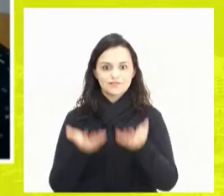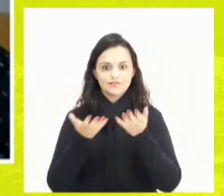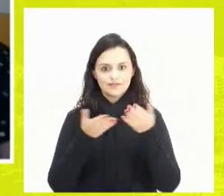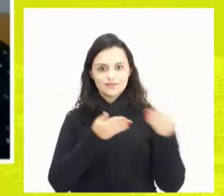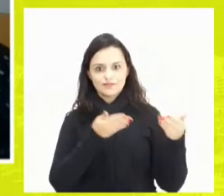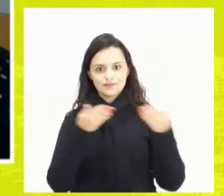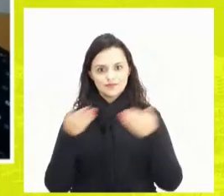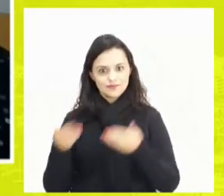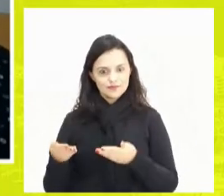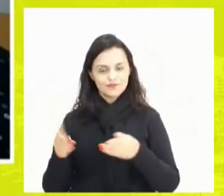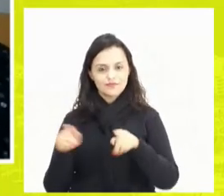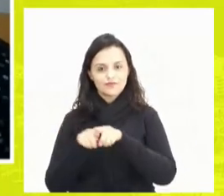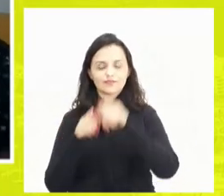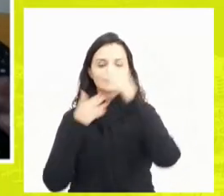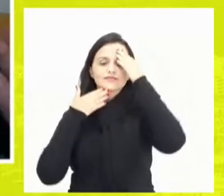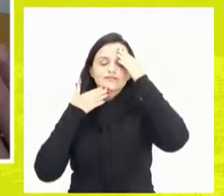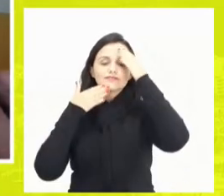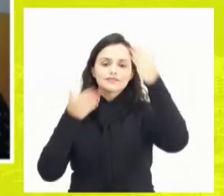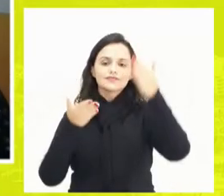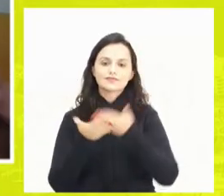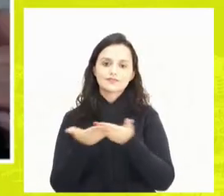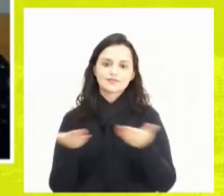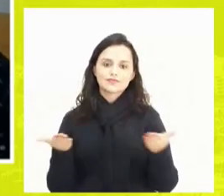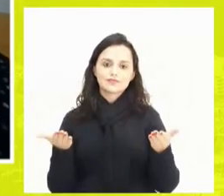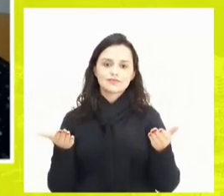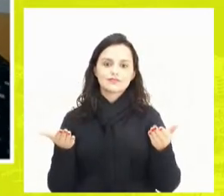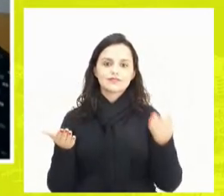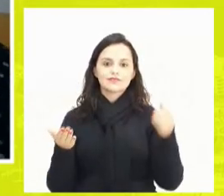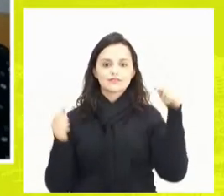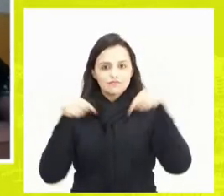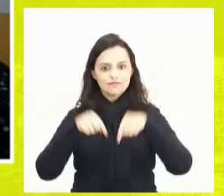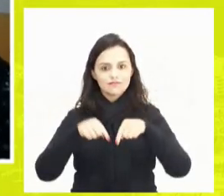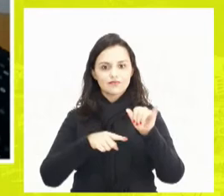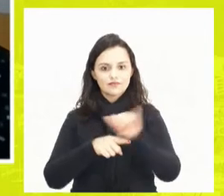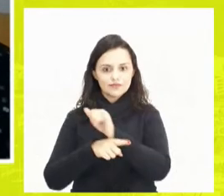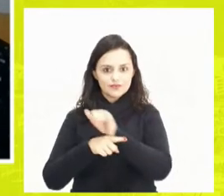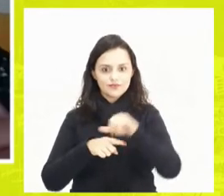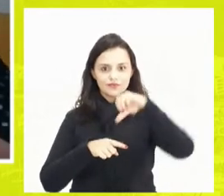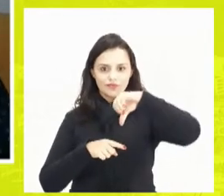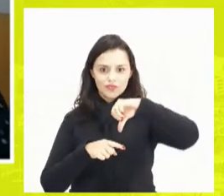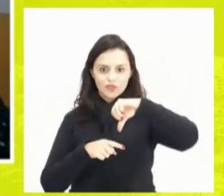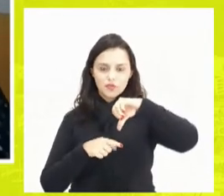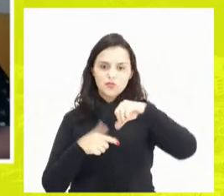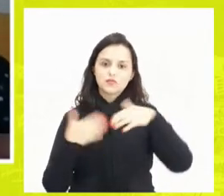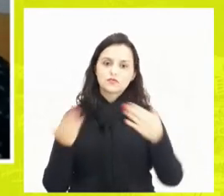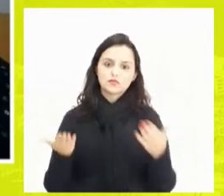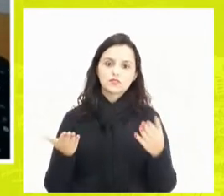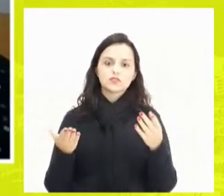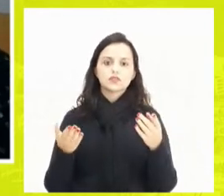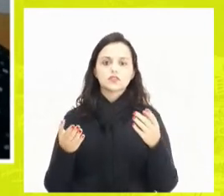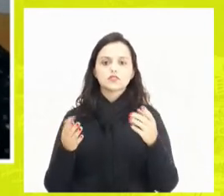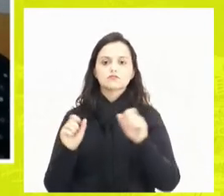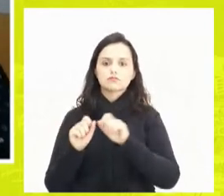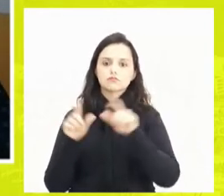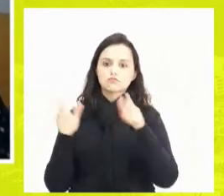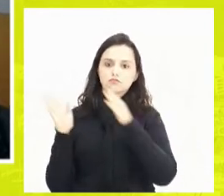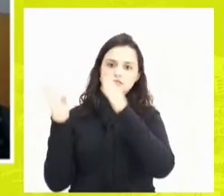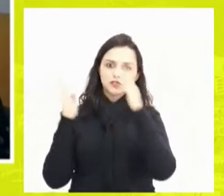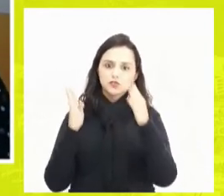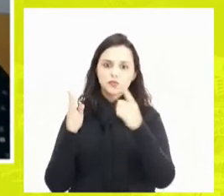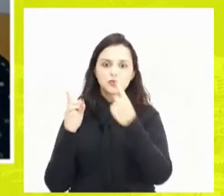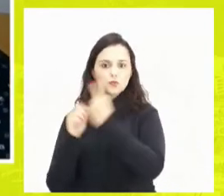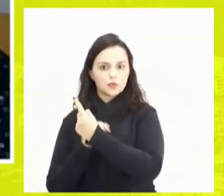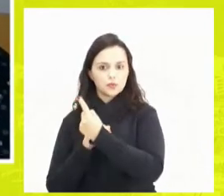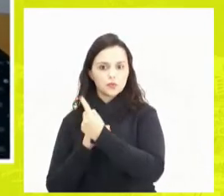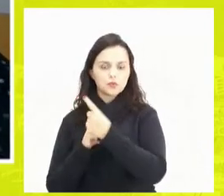to thank you first of all you who were here since 9am you who were here just for the first panel or